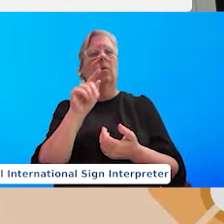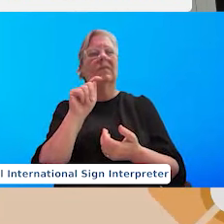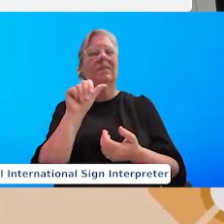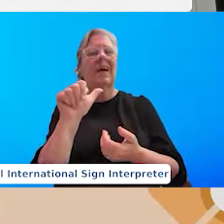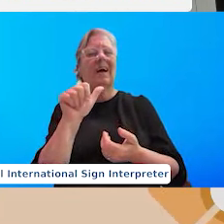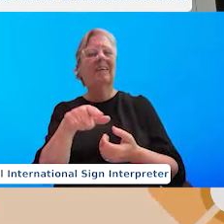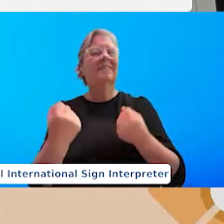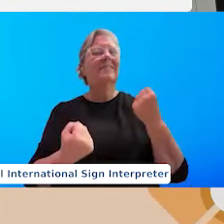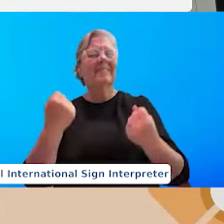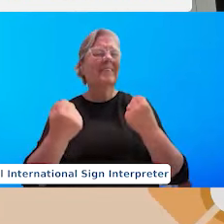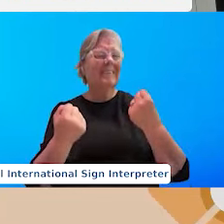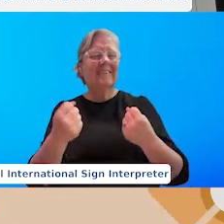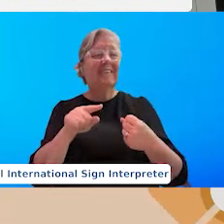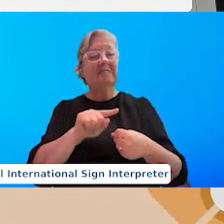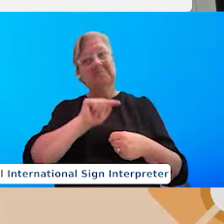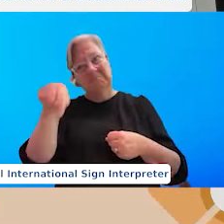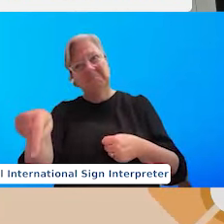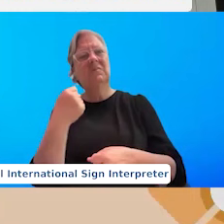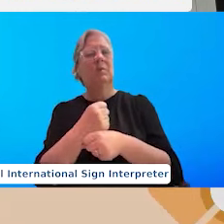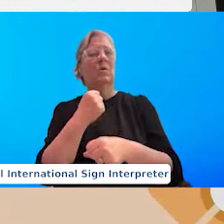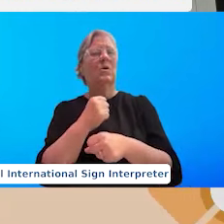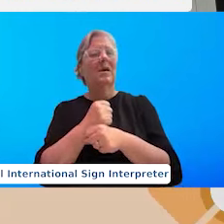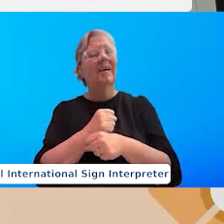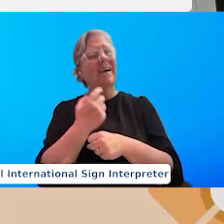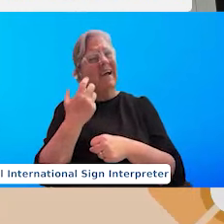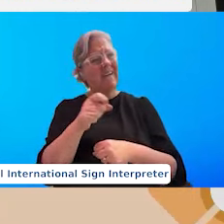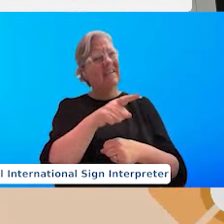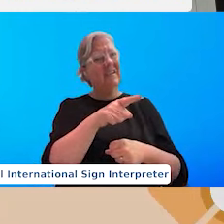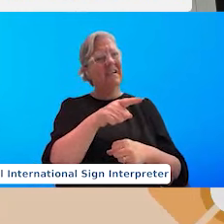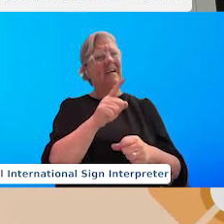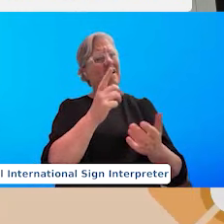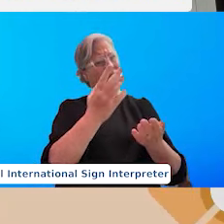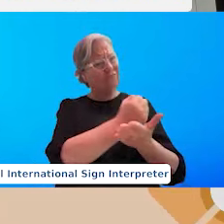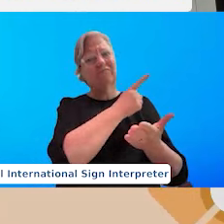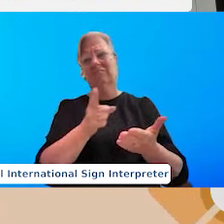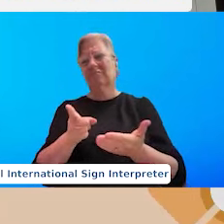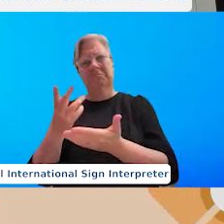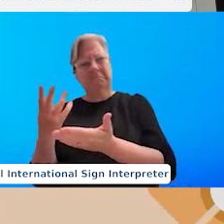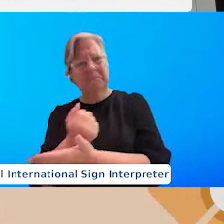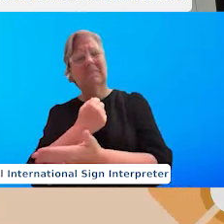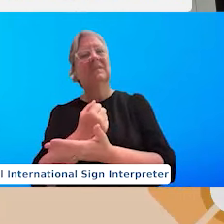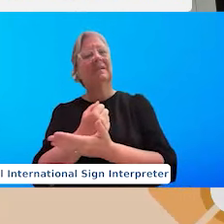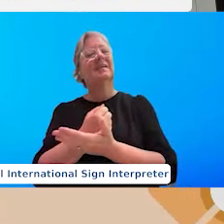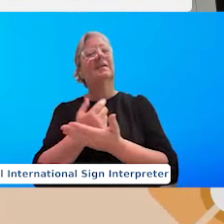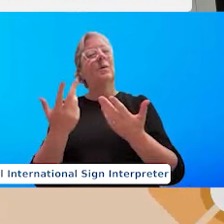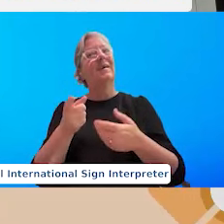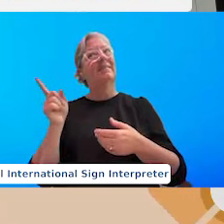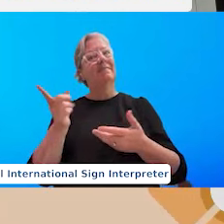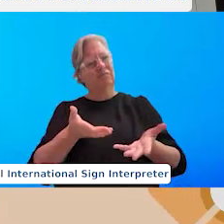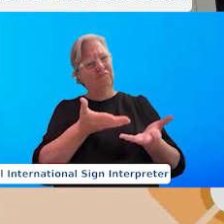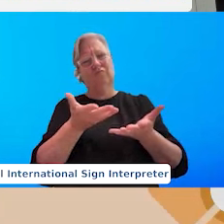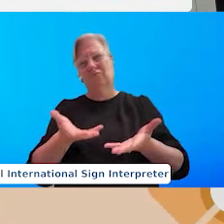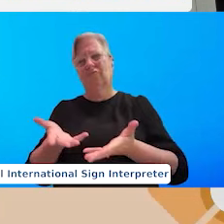of course, the other position within the senior painting officer in the Toyota